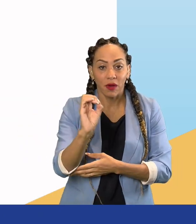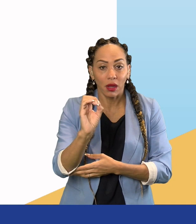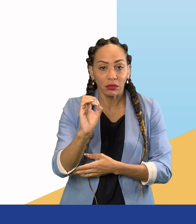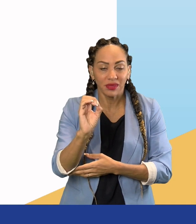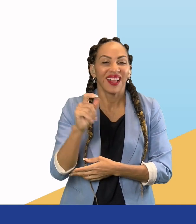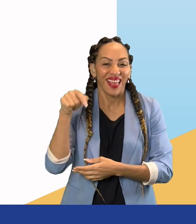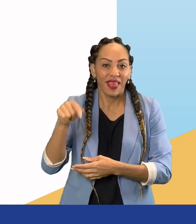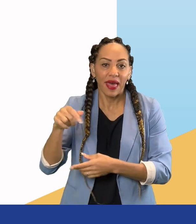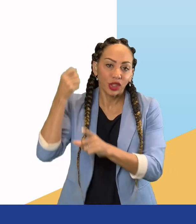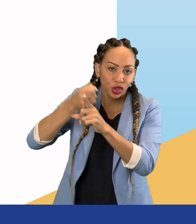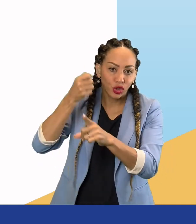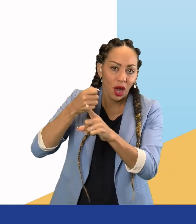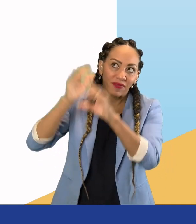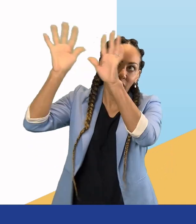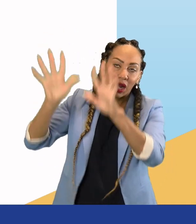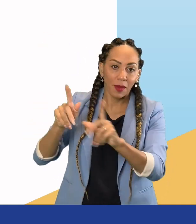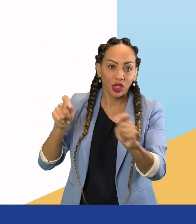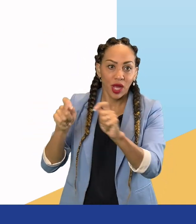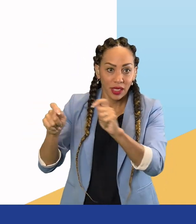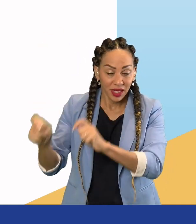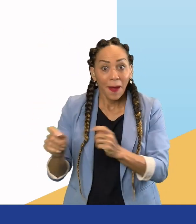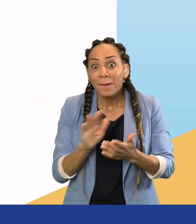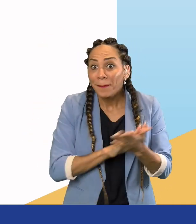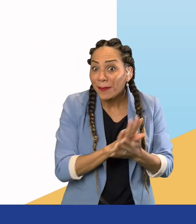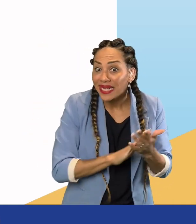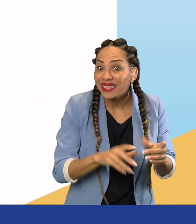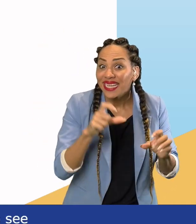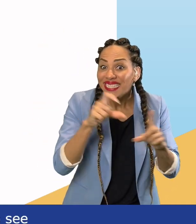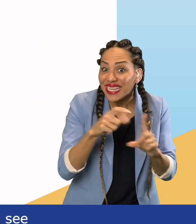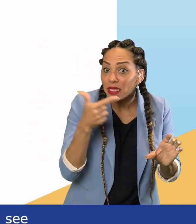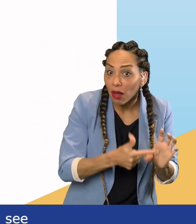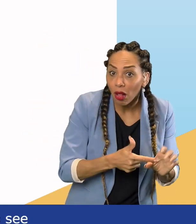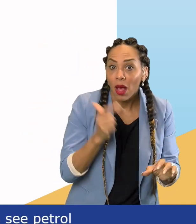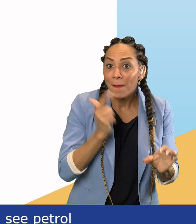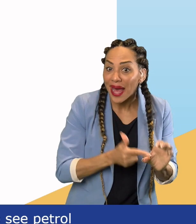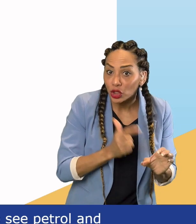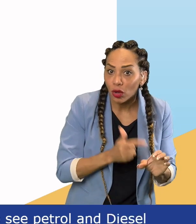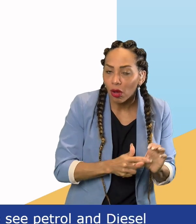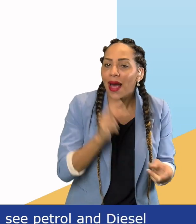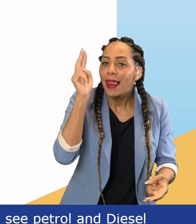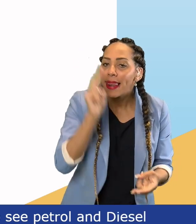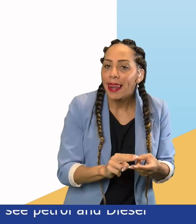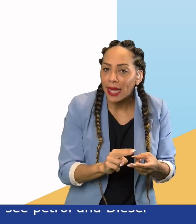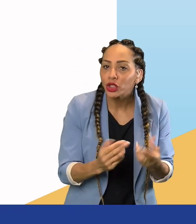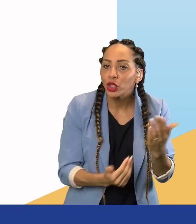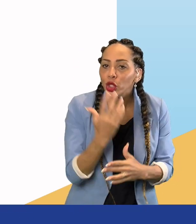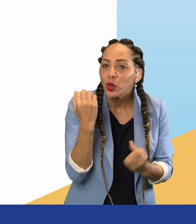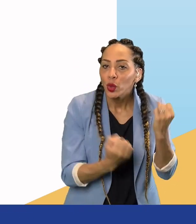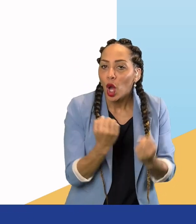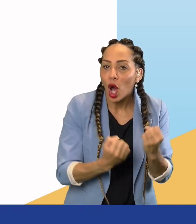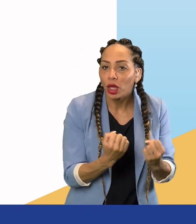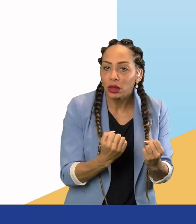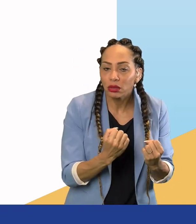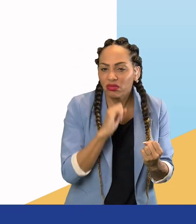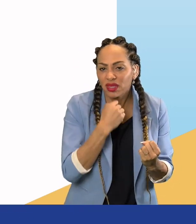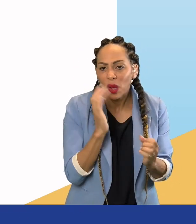fewer petrol and diesel cars launched. Of course, if they're investing in electric technology, they're going to scale back their investment in petrol and